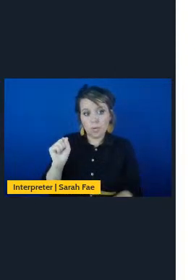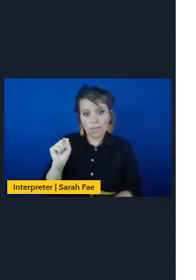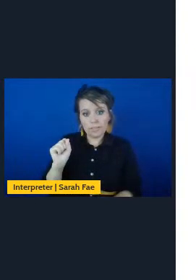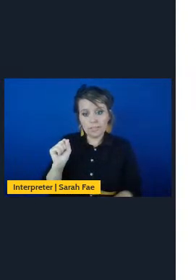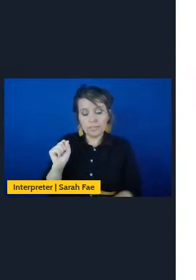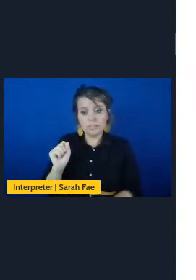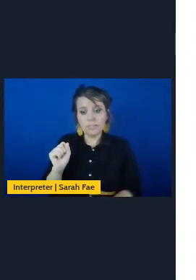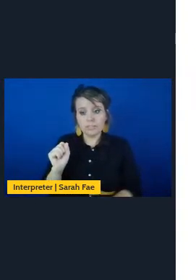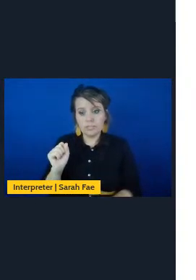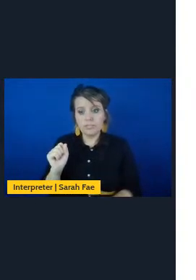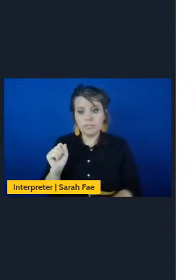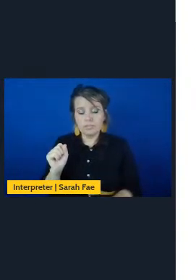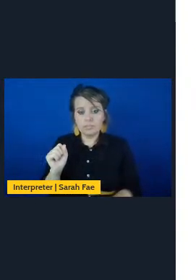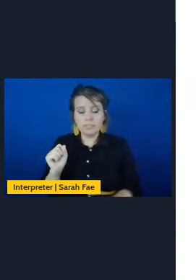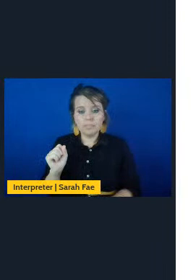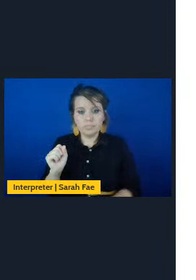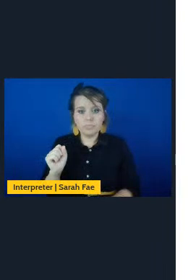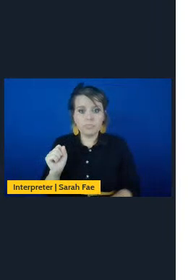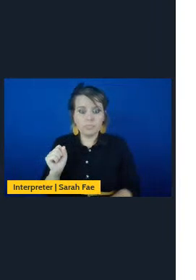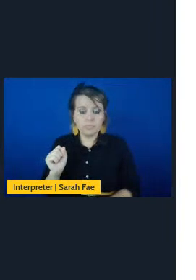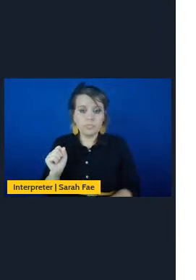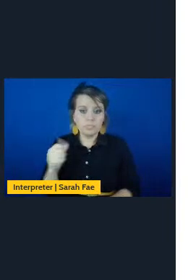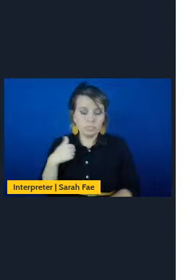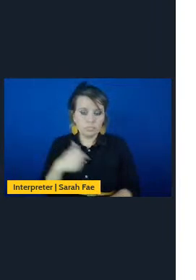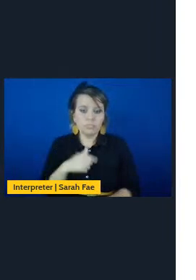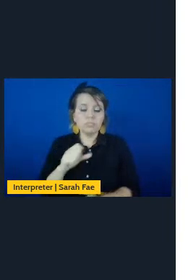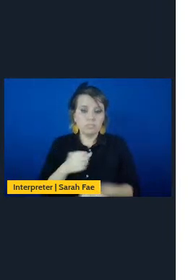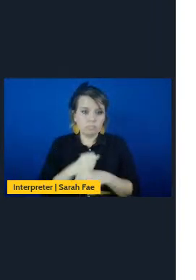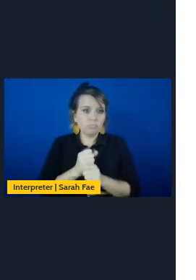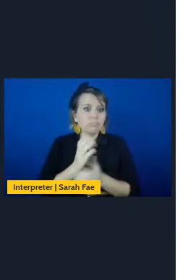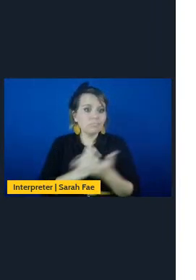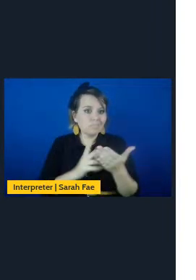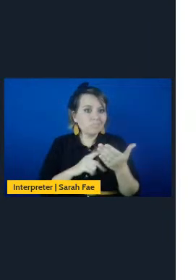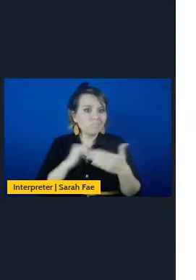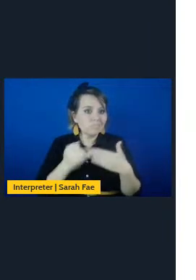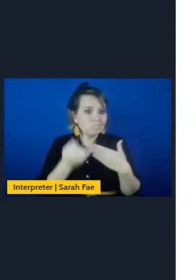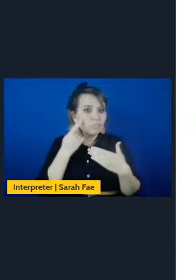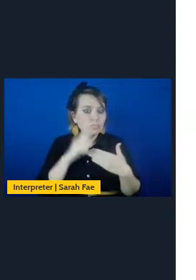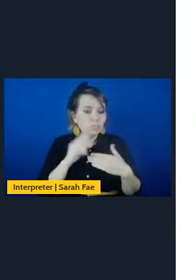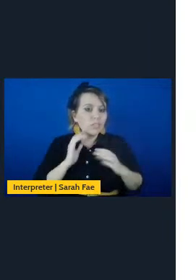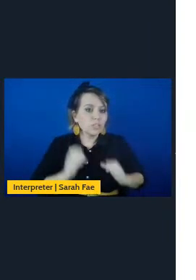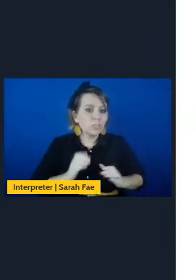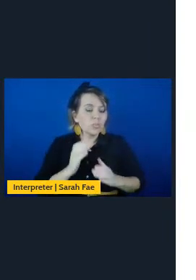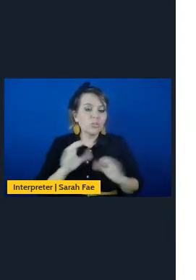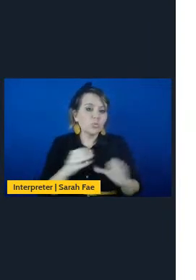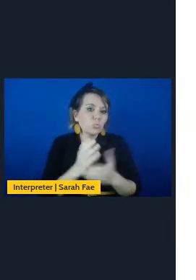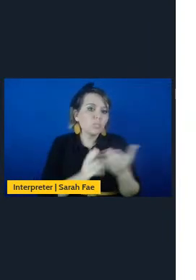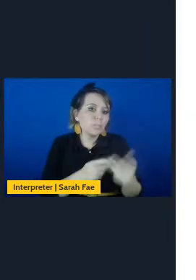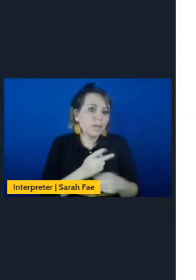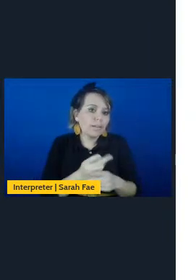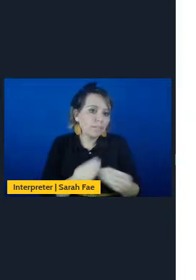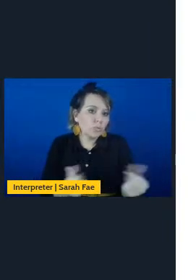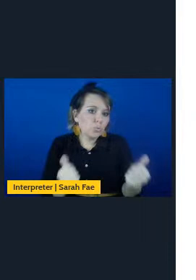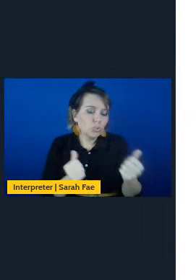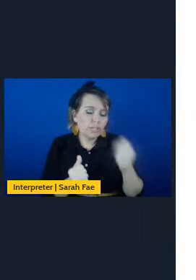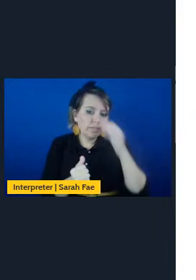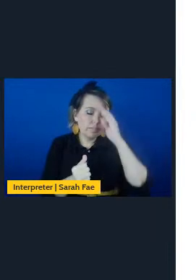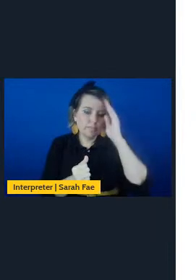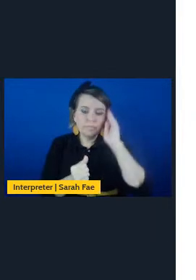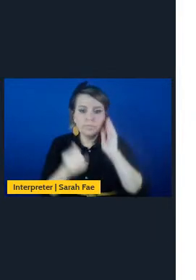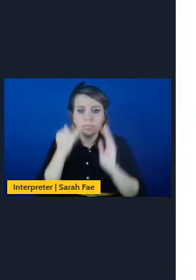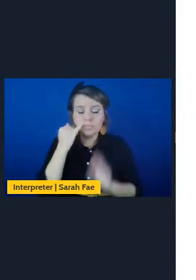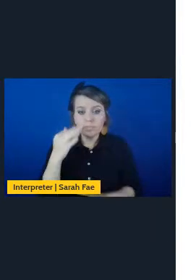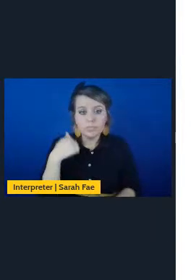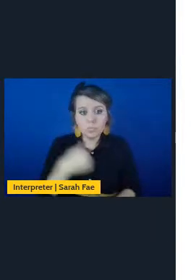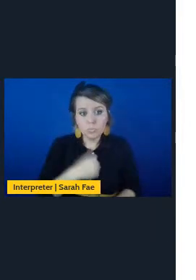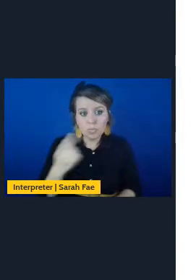to to create some project for the customer to build some solution, if we always